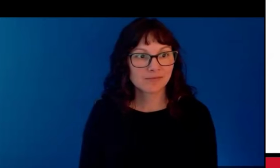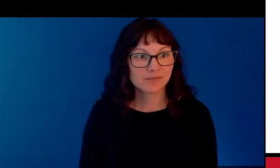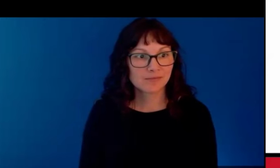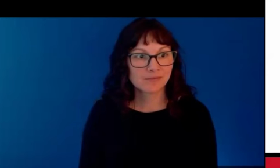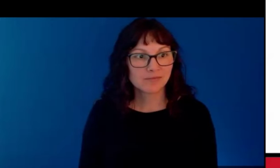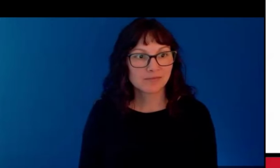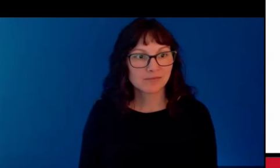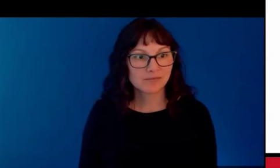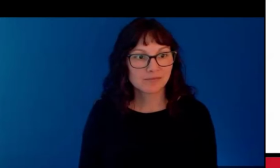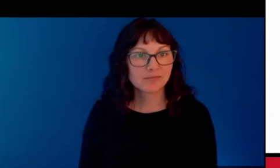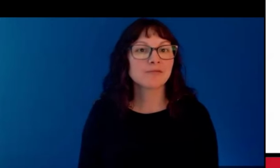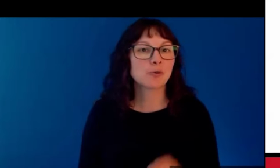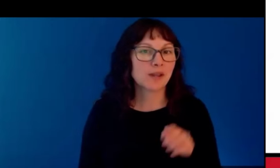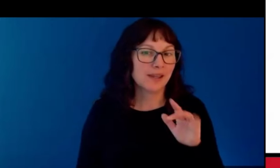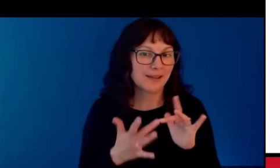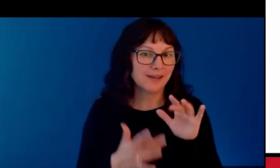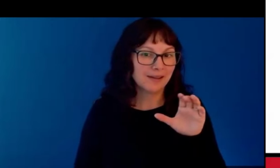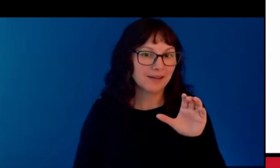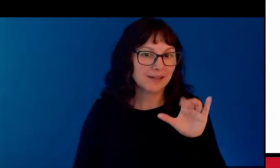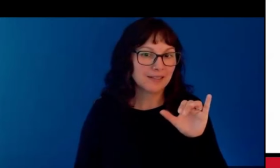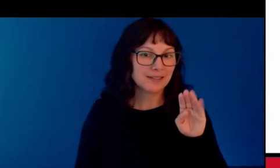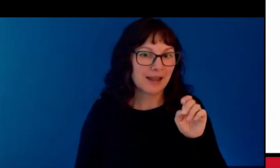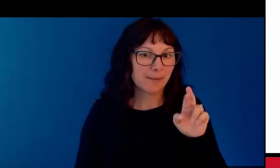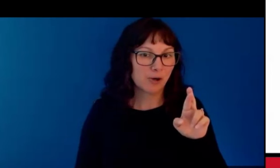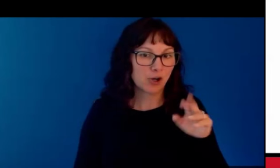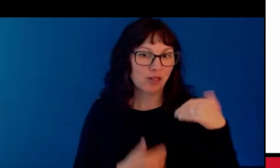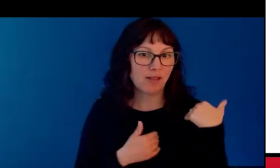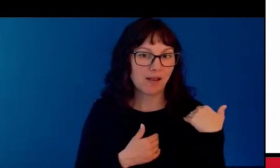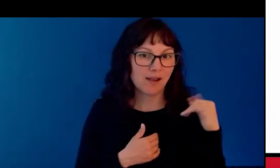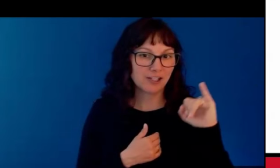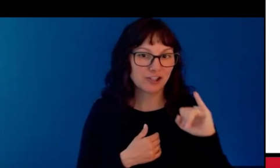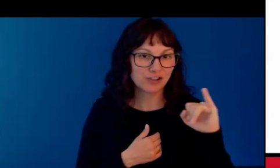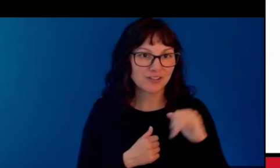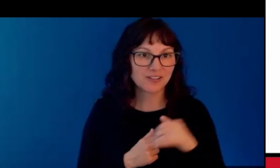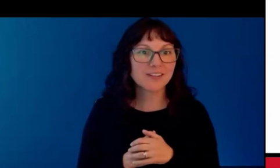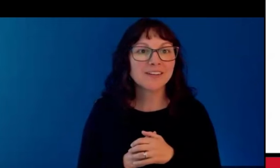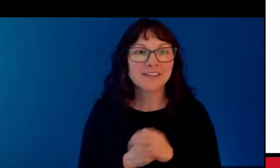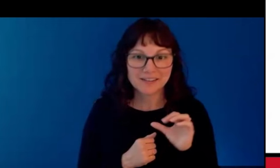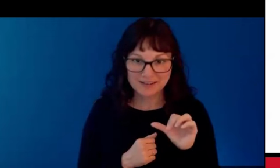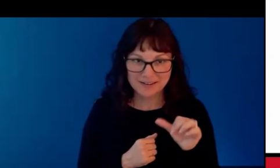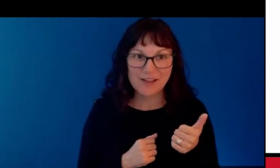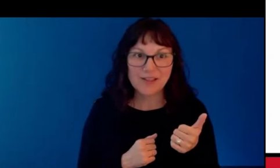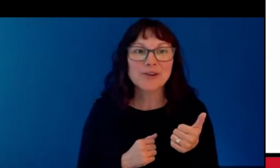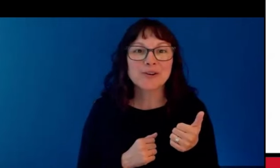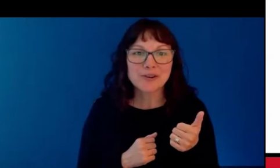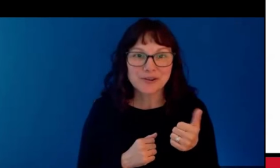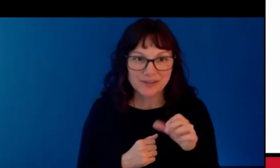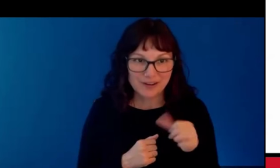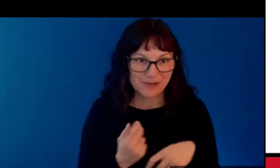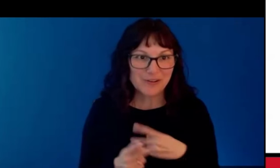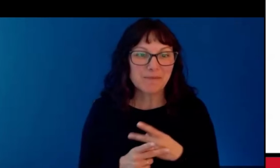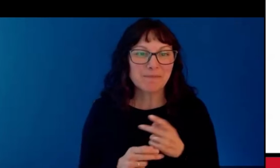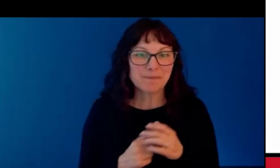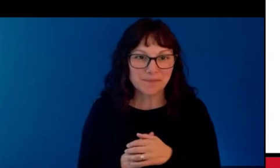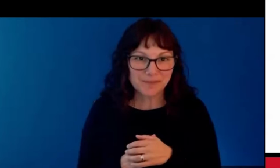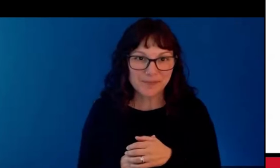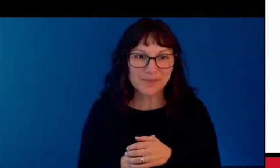All right, cyber liability insurance. We're doing another pivot.